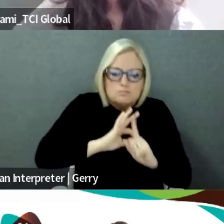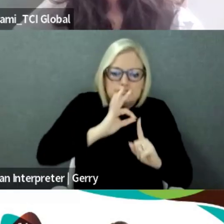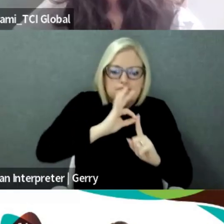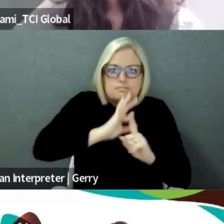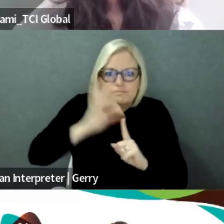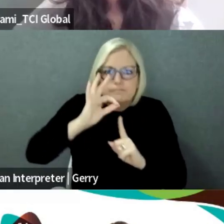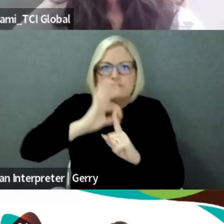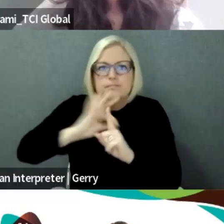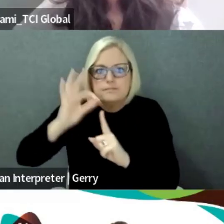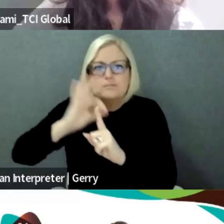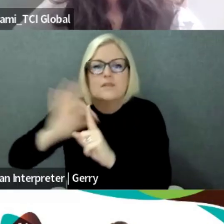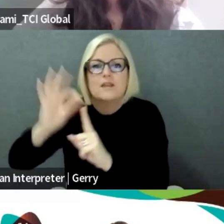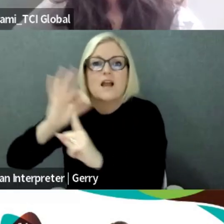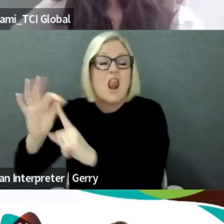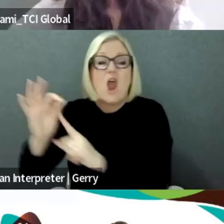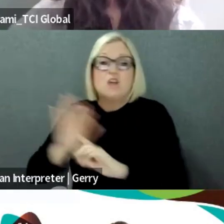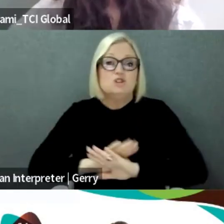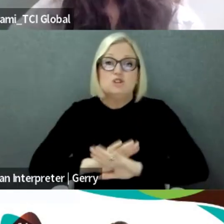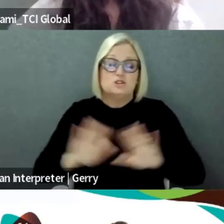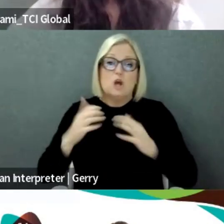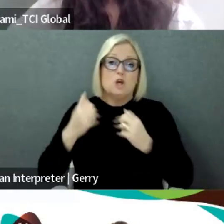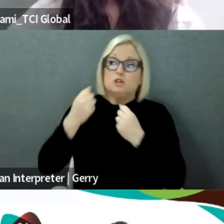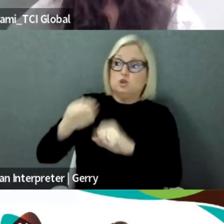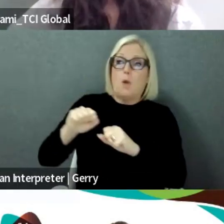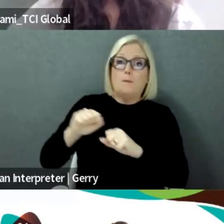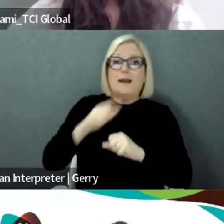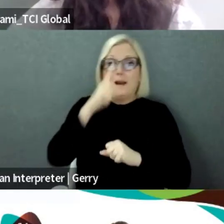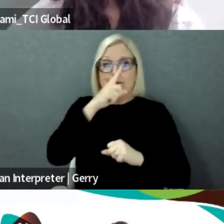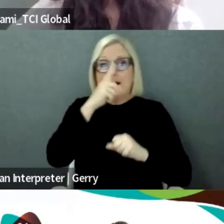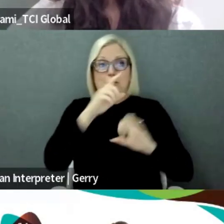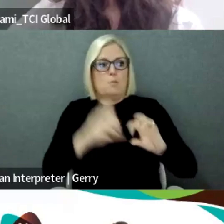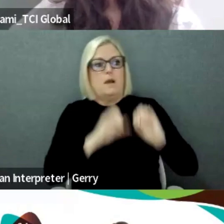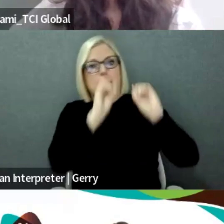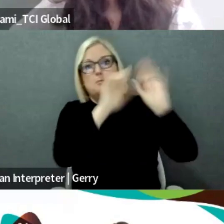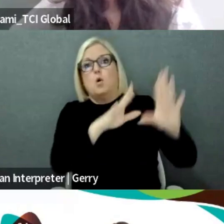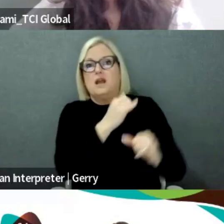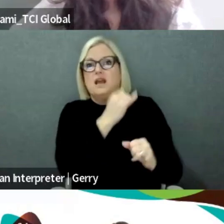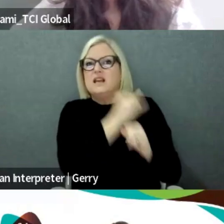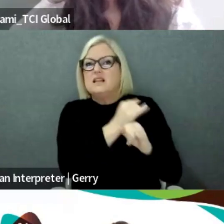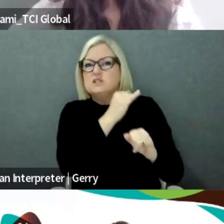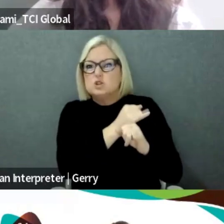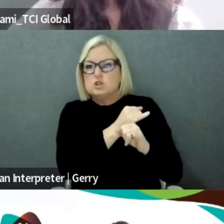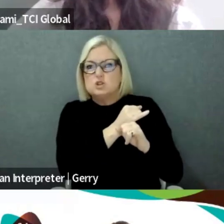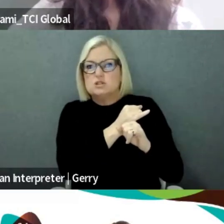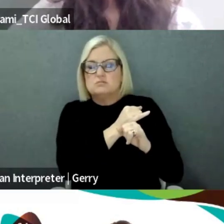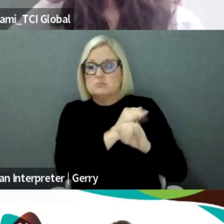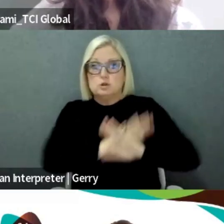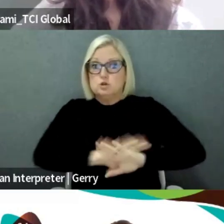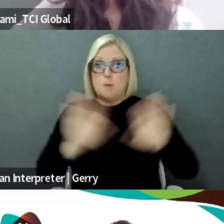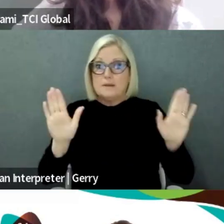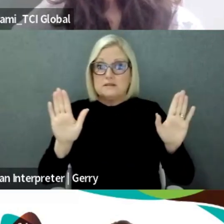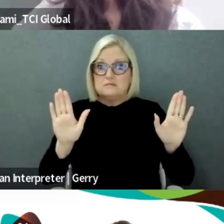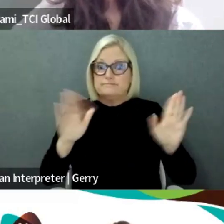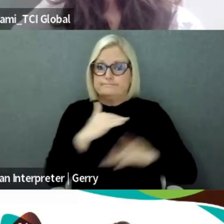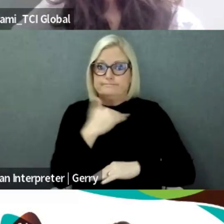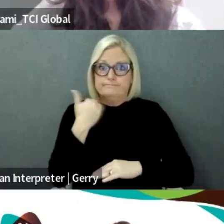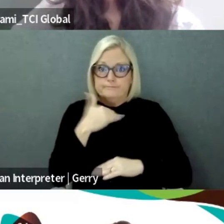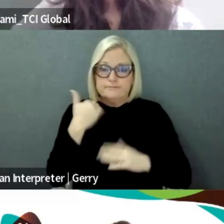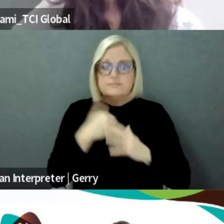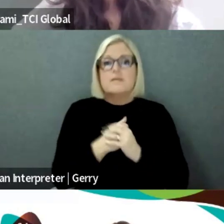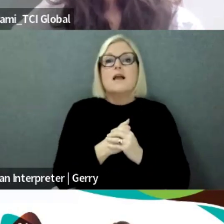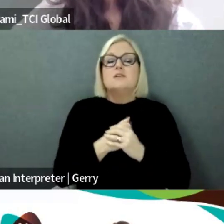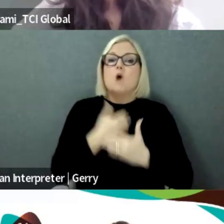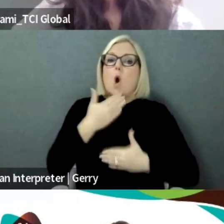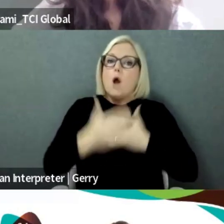admissions into institutions. It can be investing in community supports and then supporting the transitions over